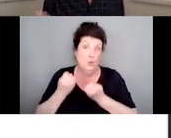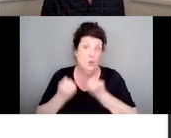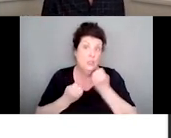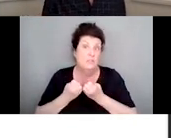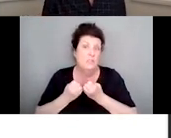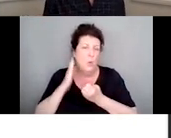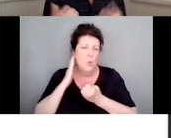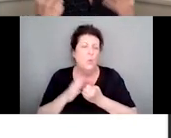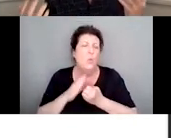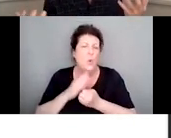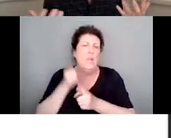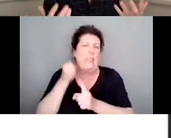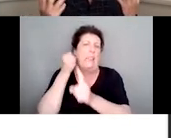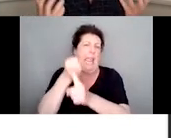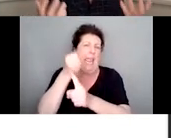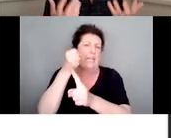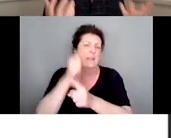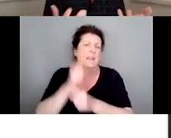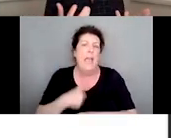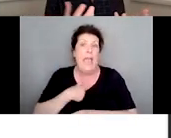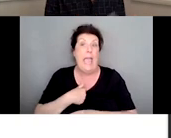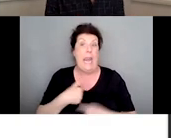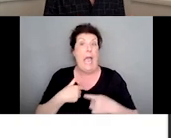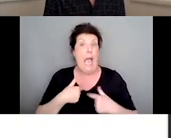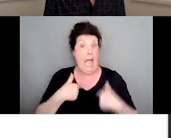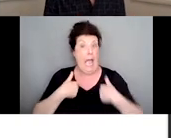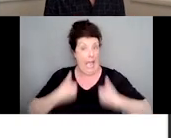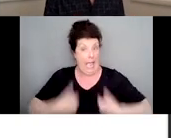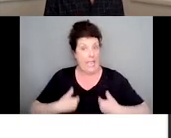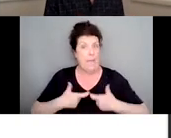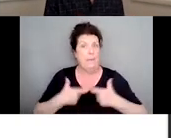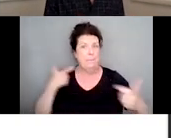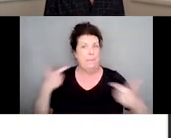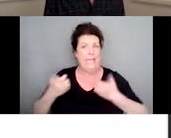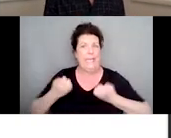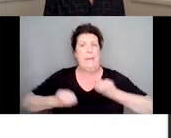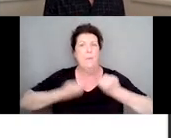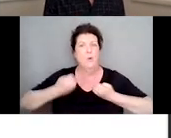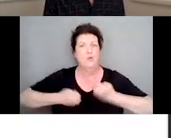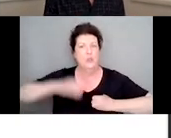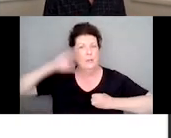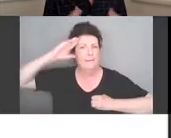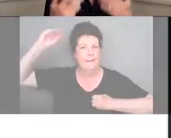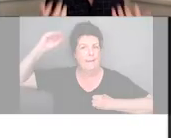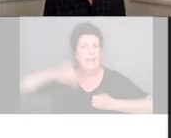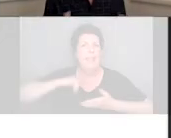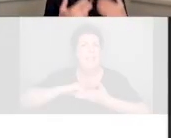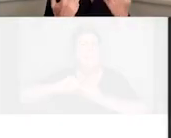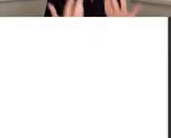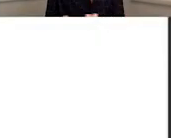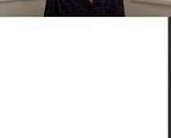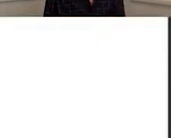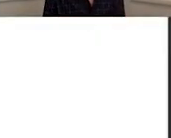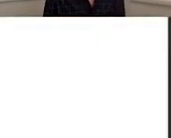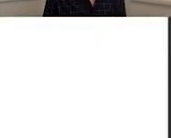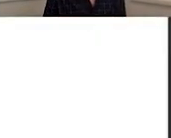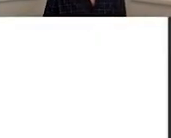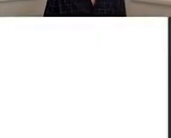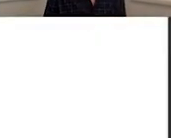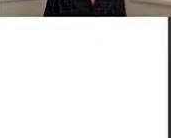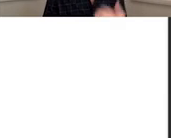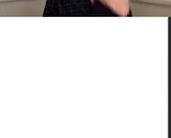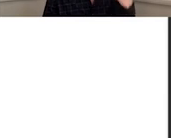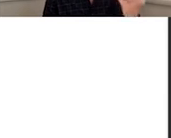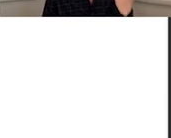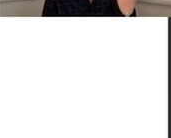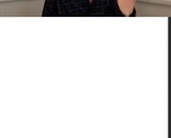land. And, and that's like, I'm a big emotion guy. That's sort of how I write things. And, and it's the things I watch, the things I'm interested in is